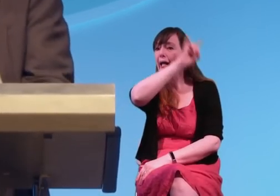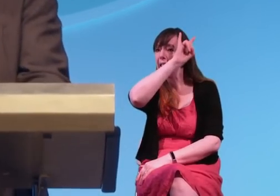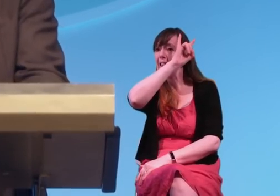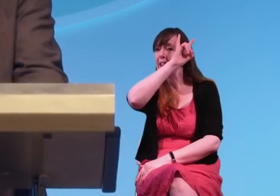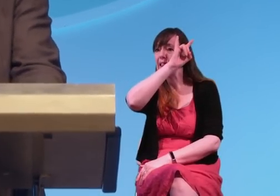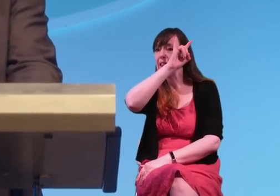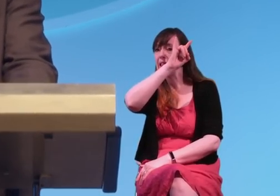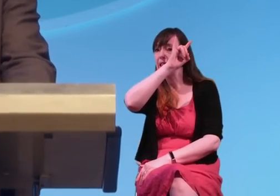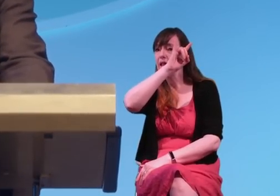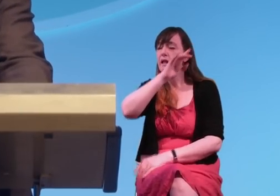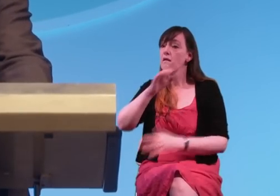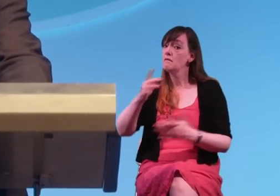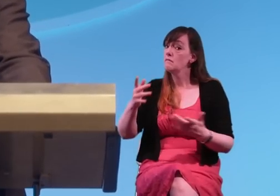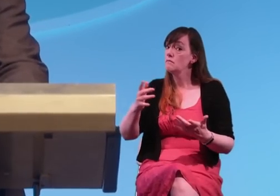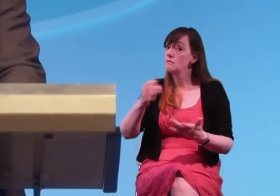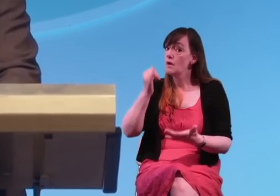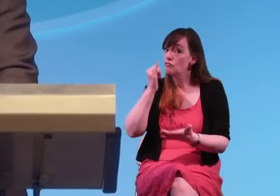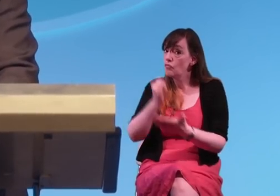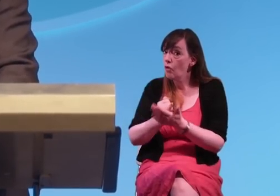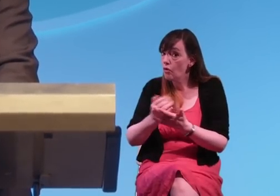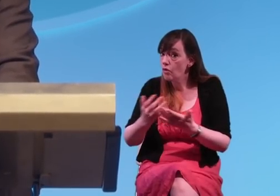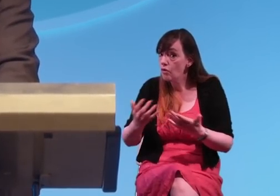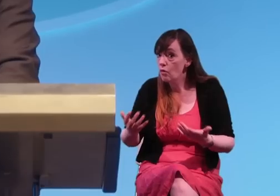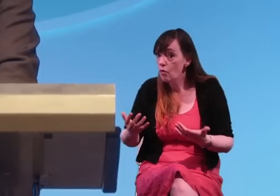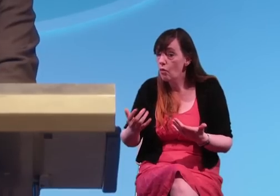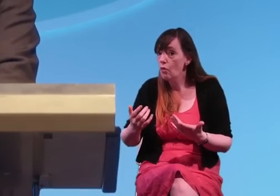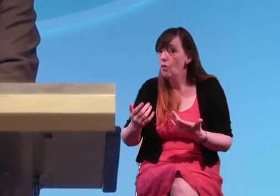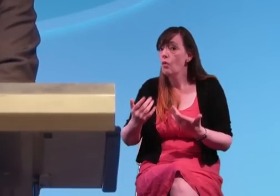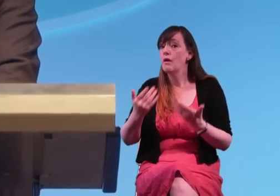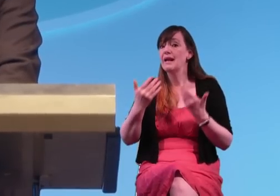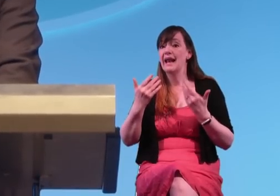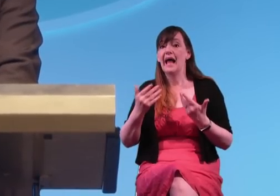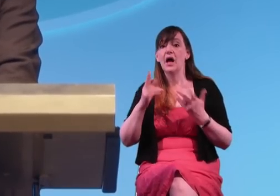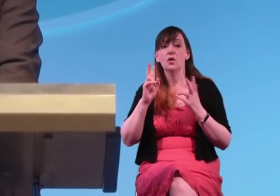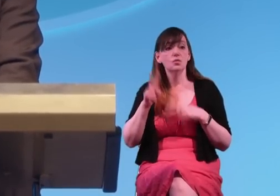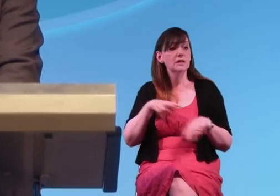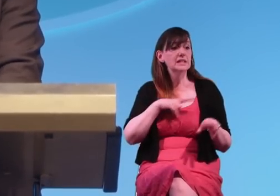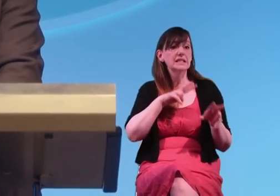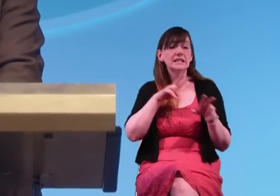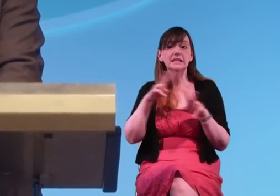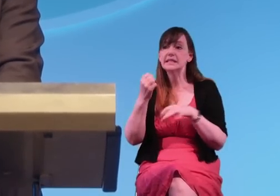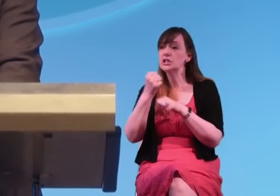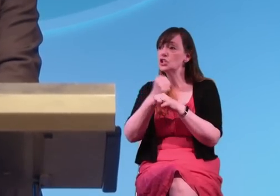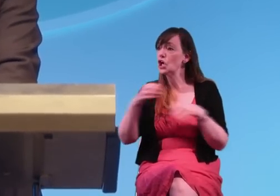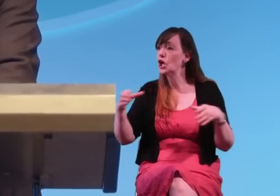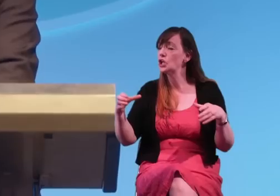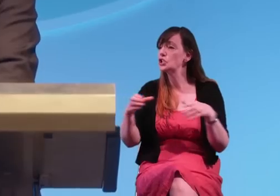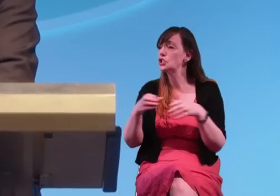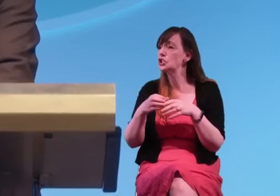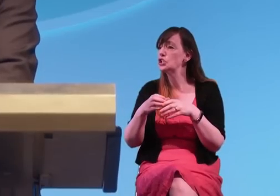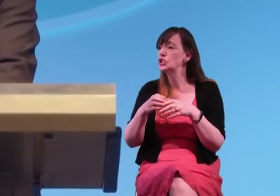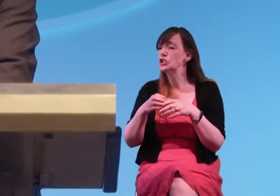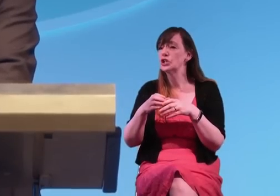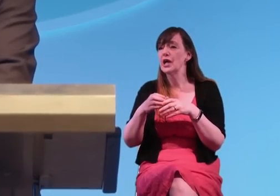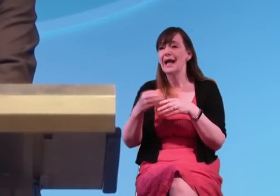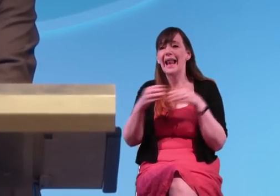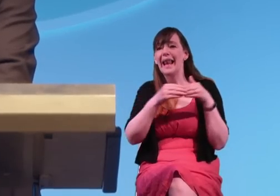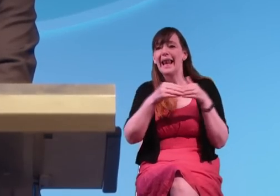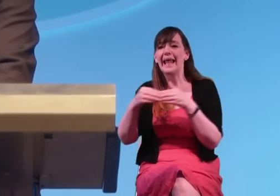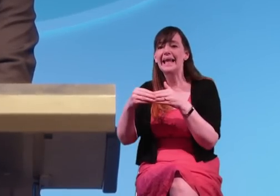Now, am I wrong or am I just missing it as we see ministers distancing themselves from the